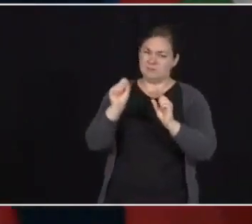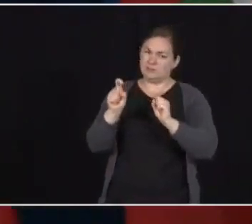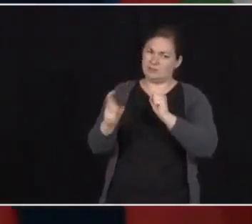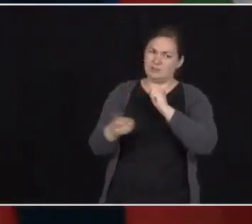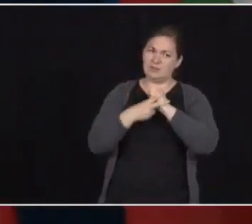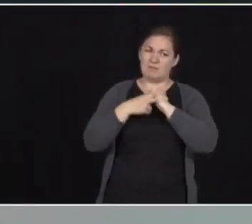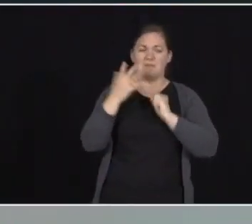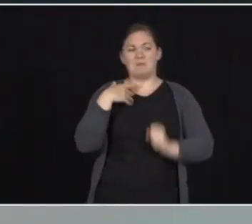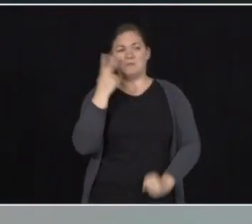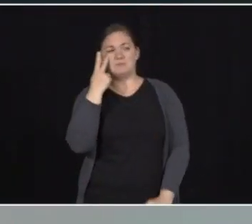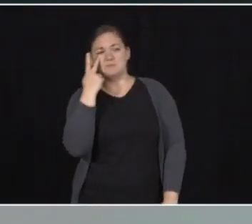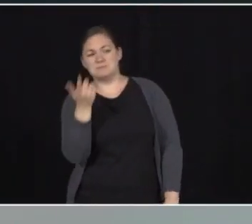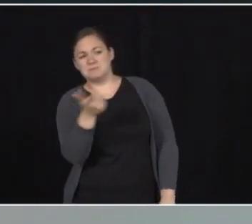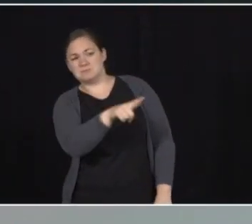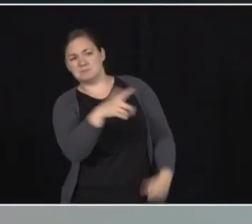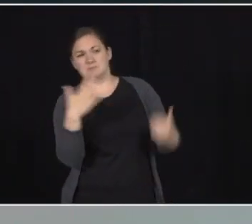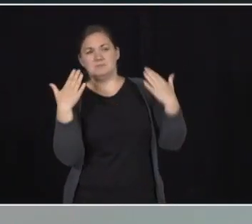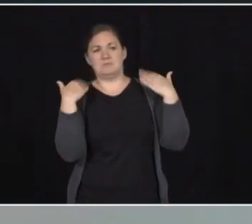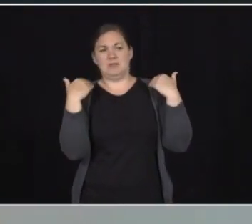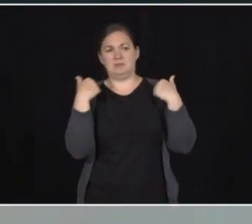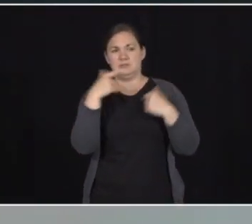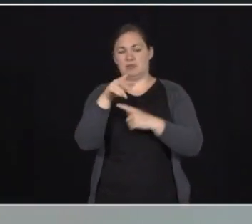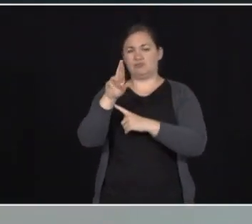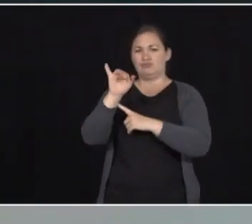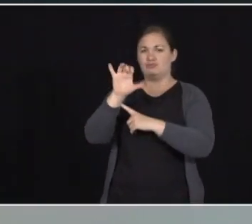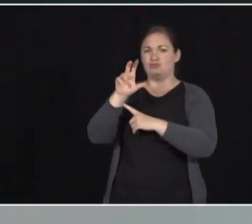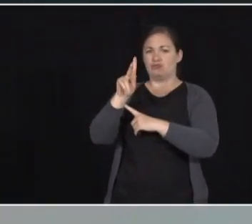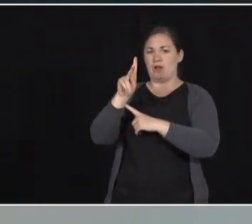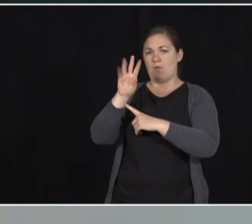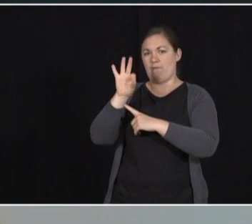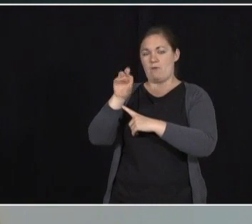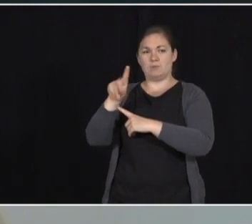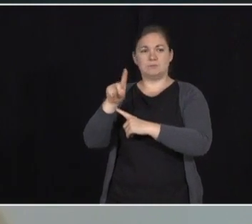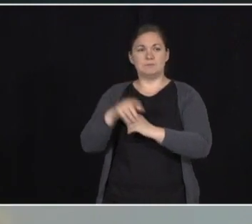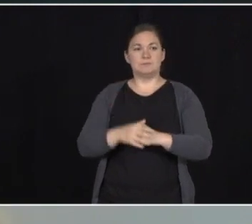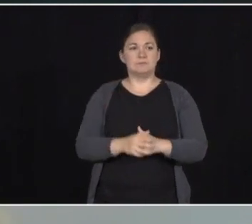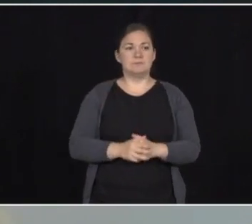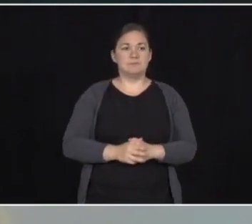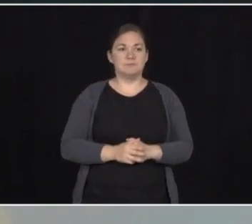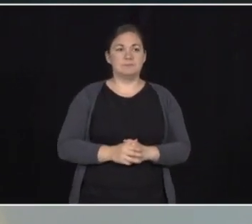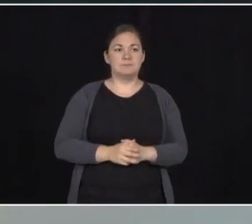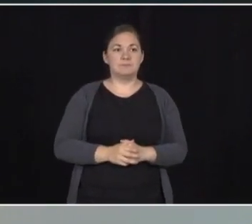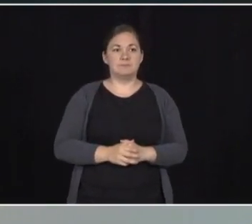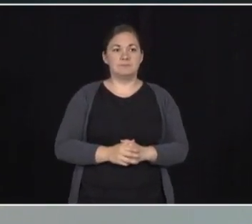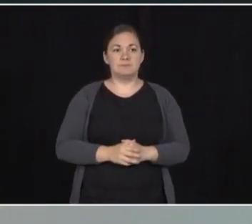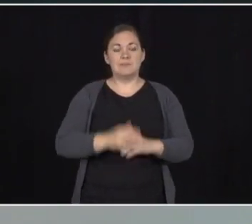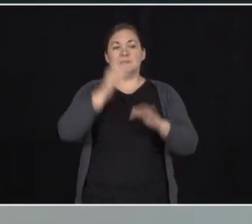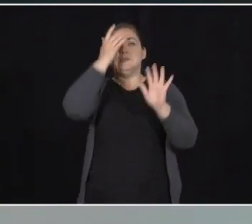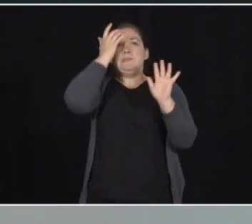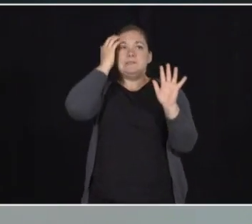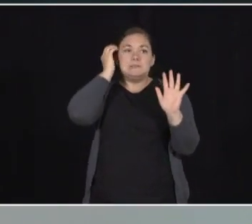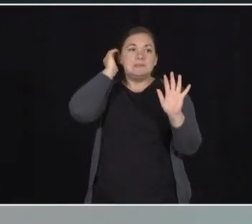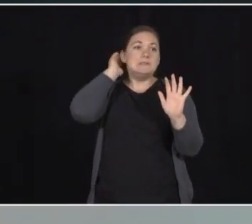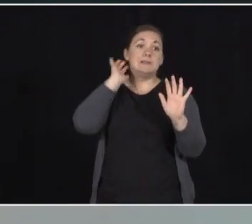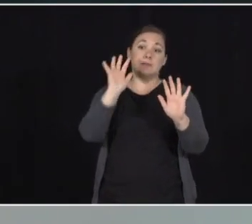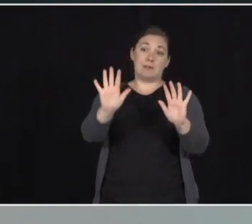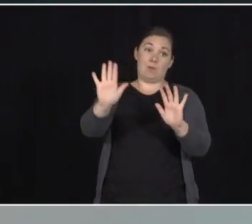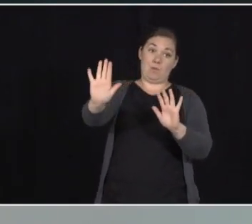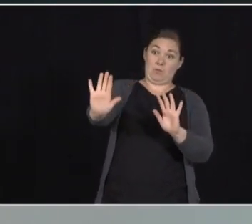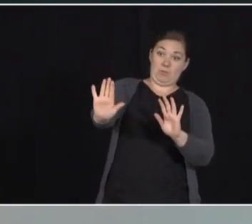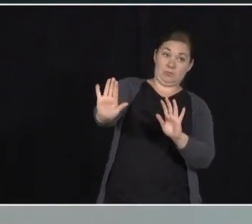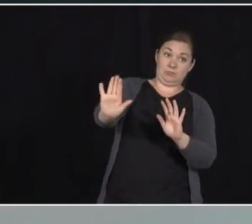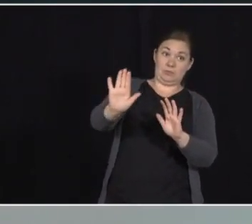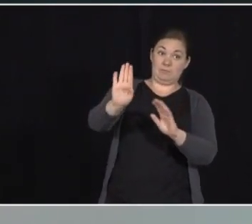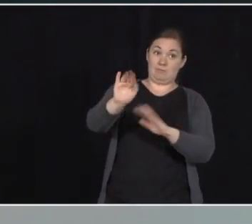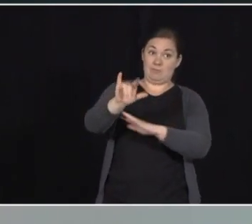Energy. Yeah, sorry, respectfully, Colin, that may be a snapshot on your bill and a credit to your number